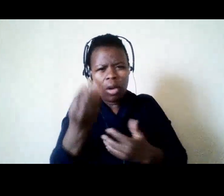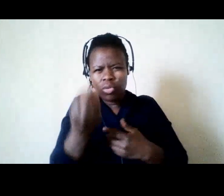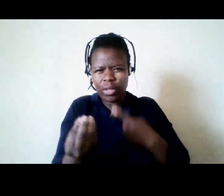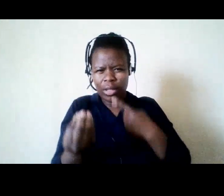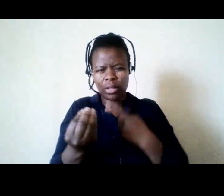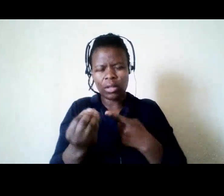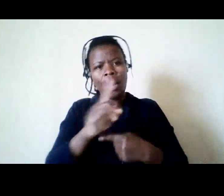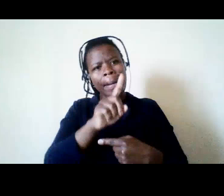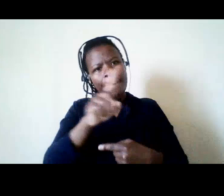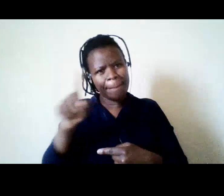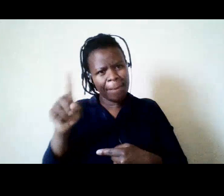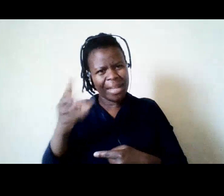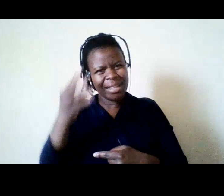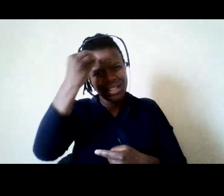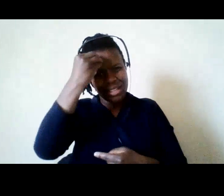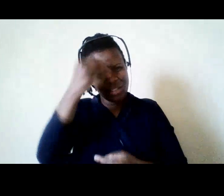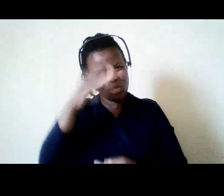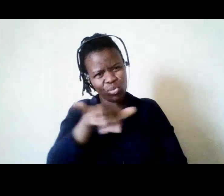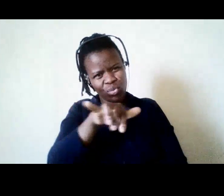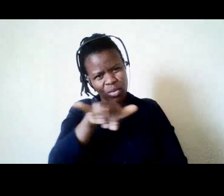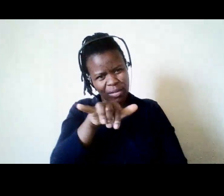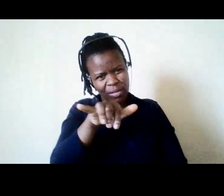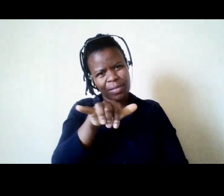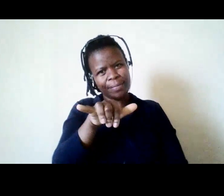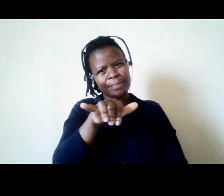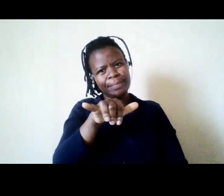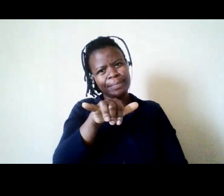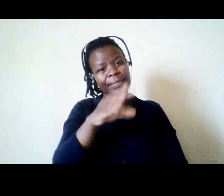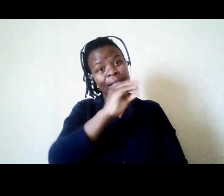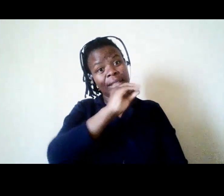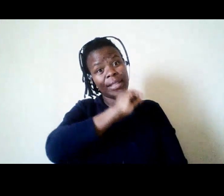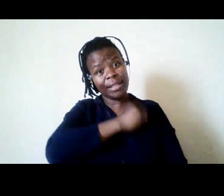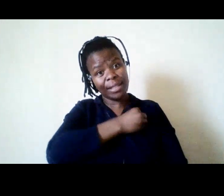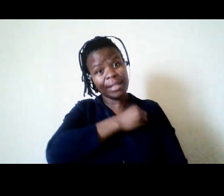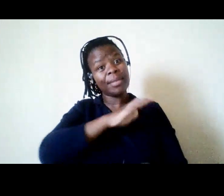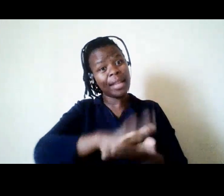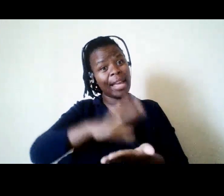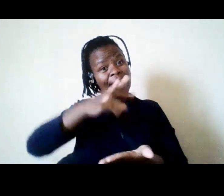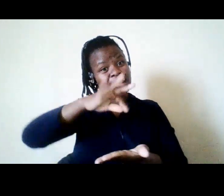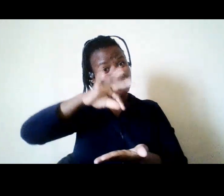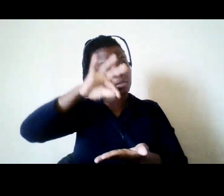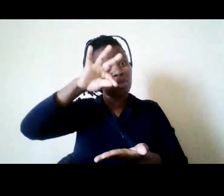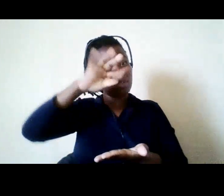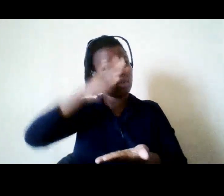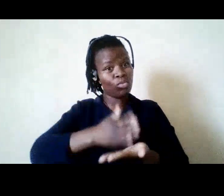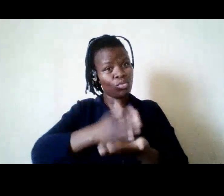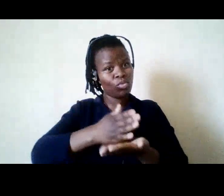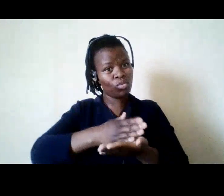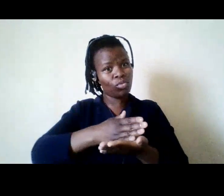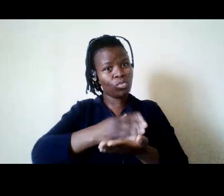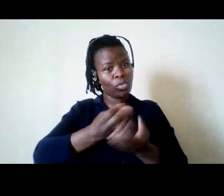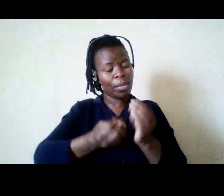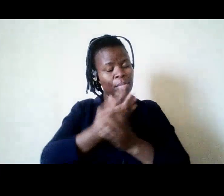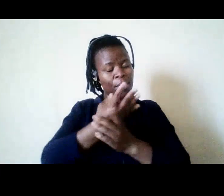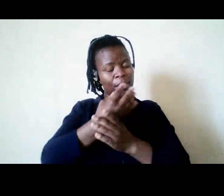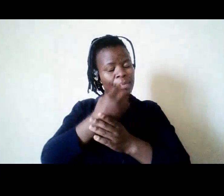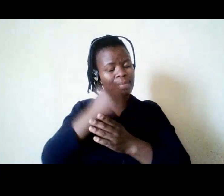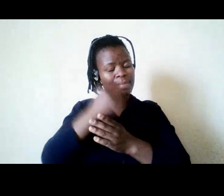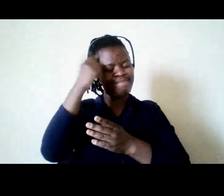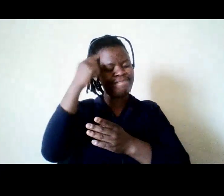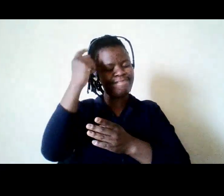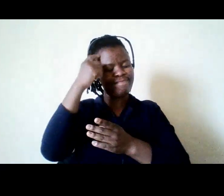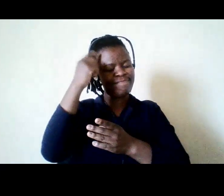the issue of disability and spirituality did come to my mind then, what